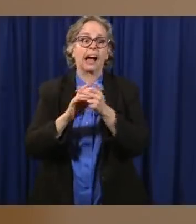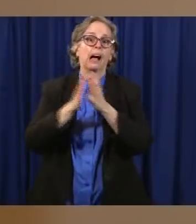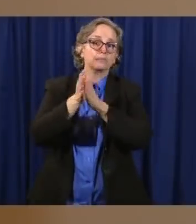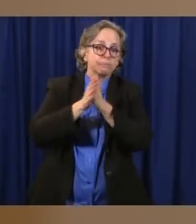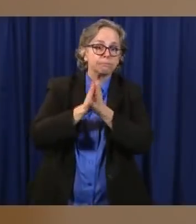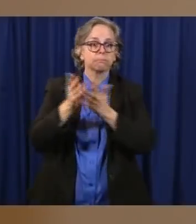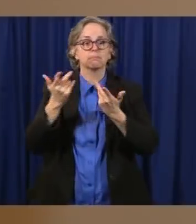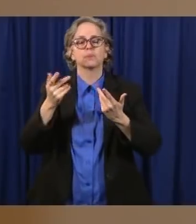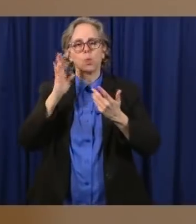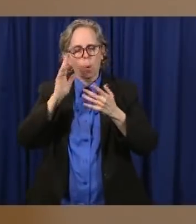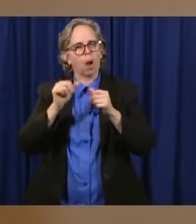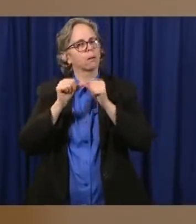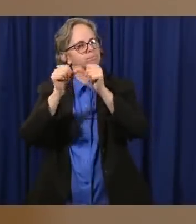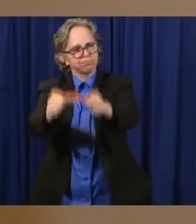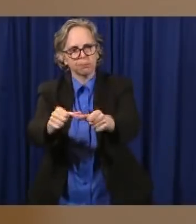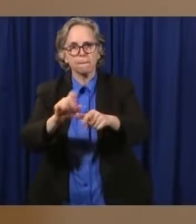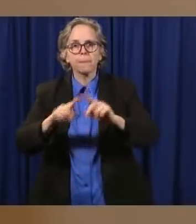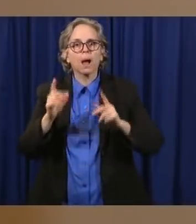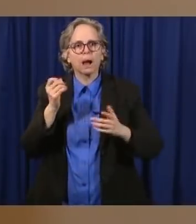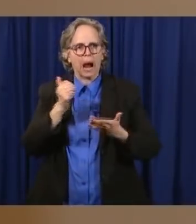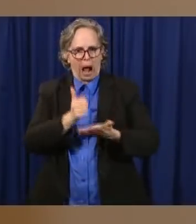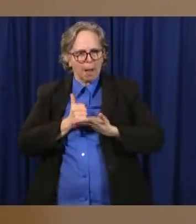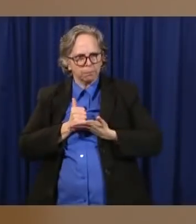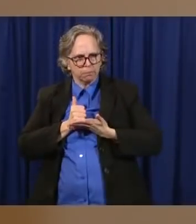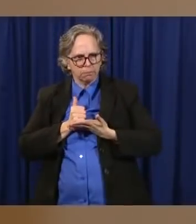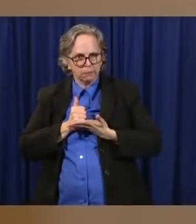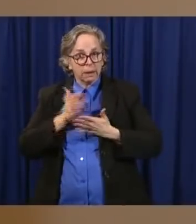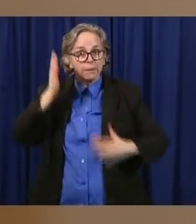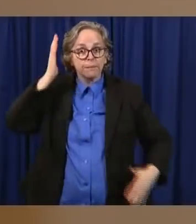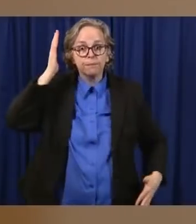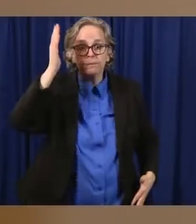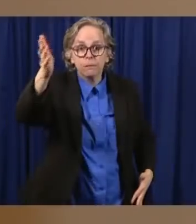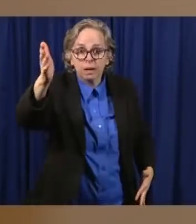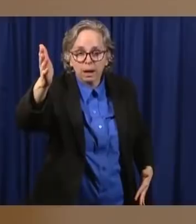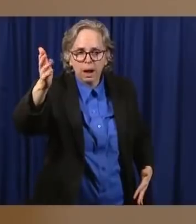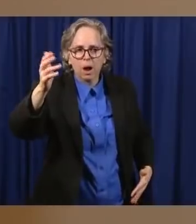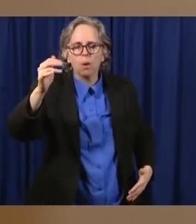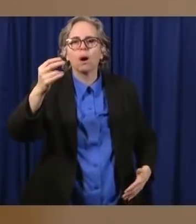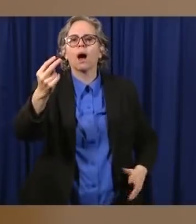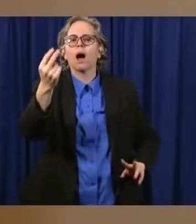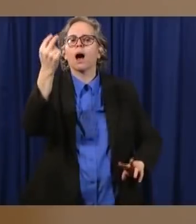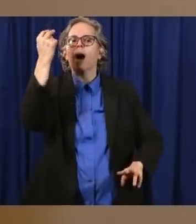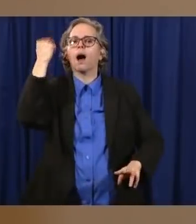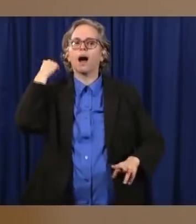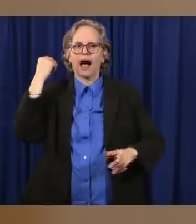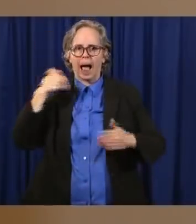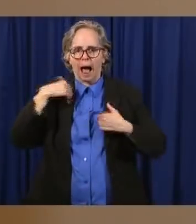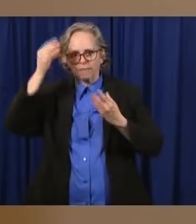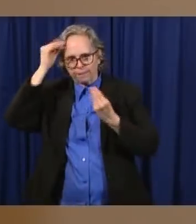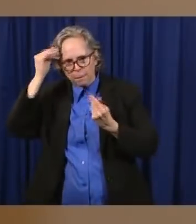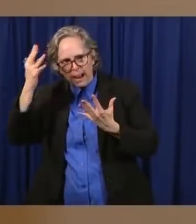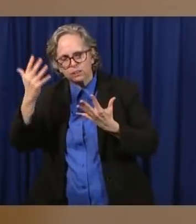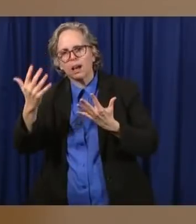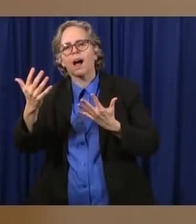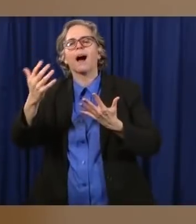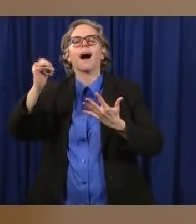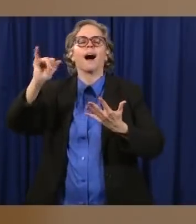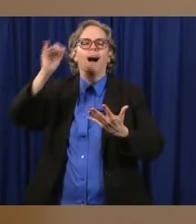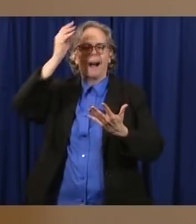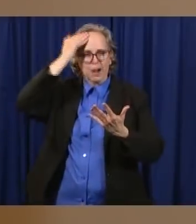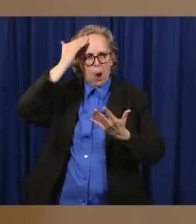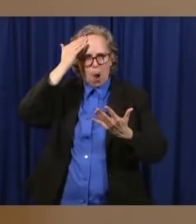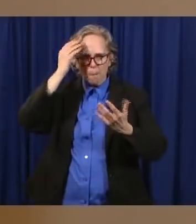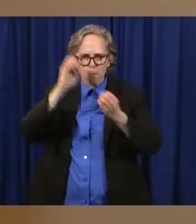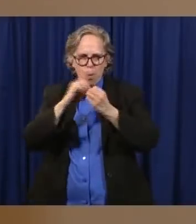be safe. But eventually, when we have the kind of data we need, we'll be able to know a lot more subtlety at the local